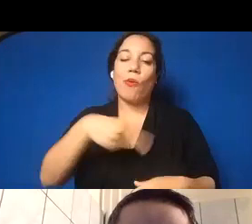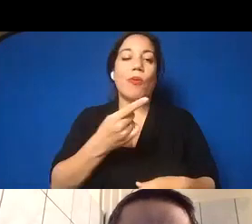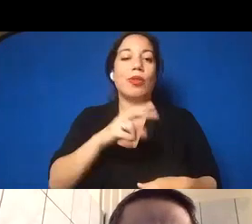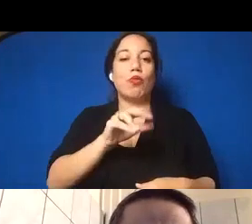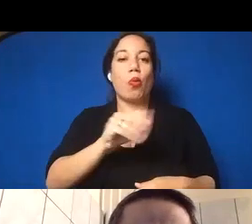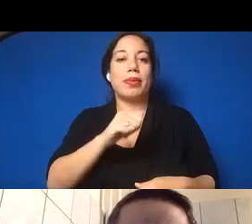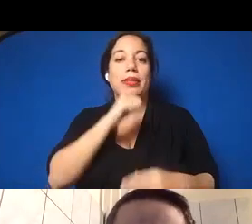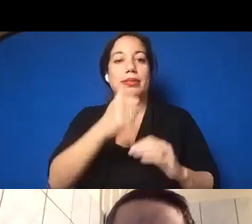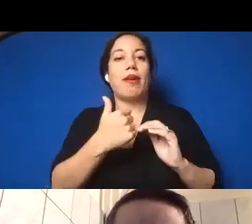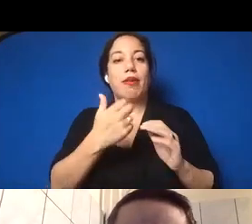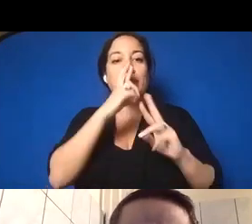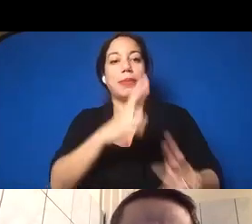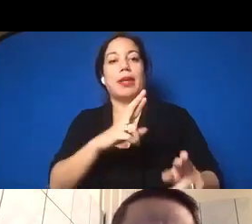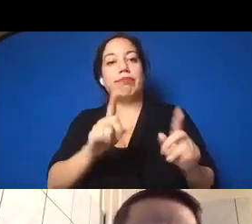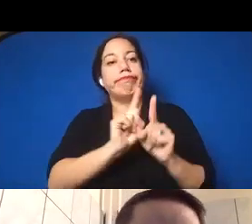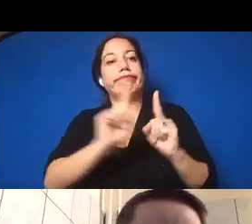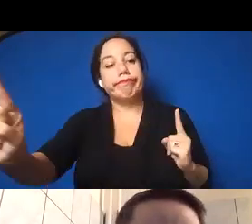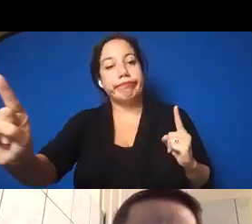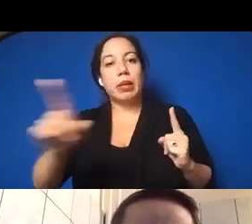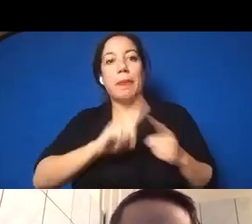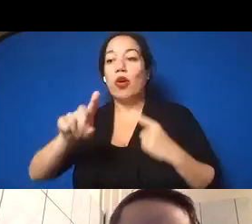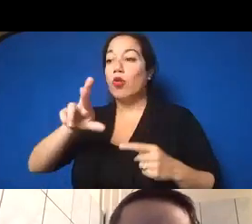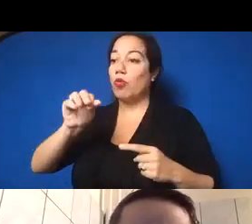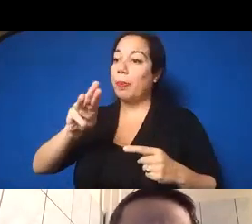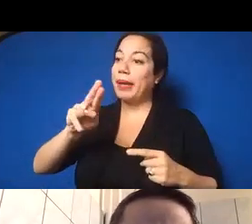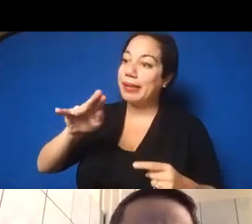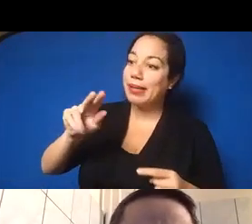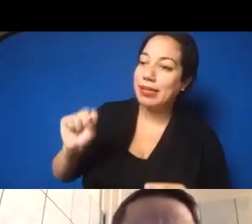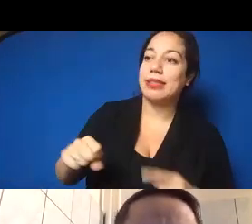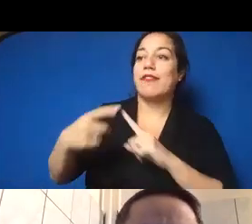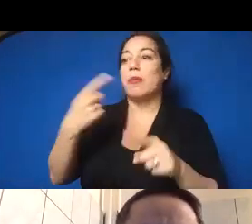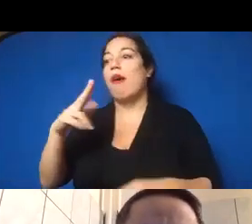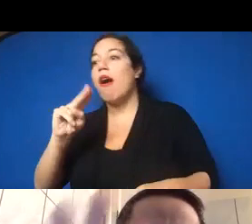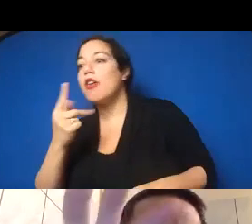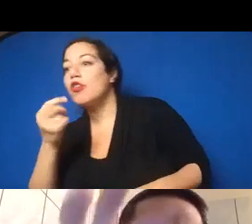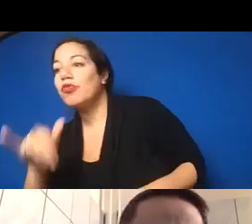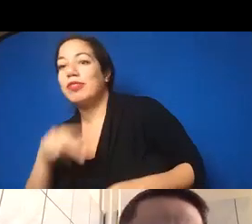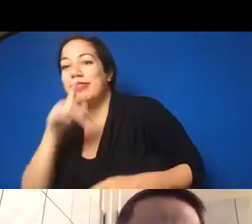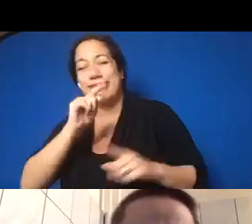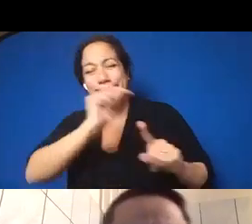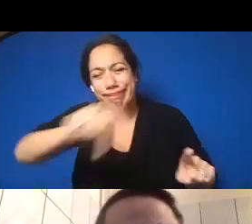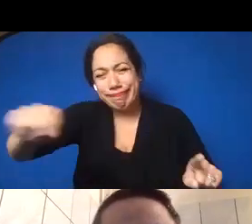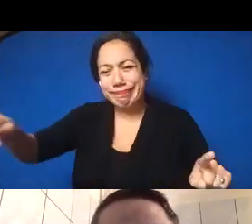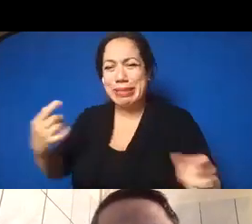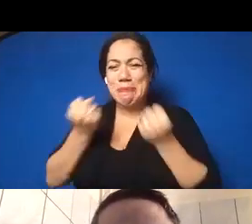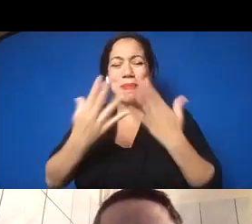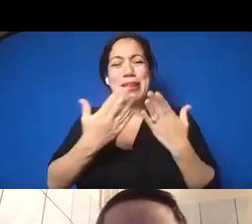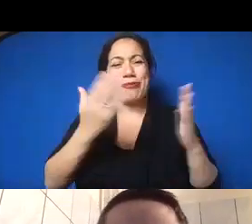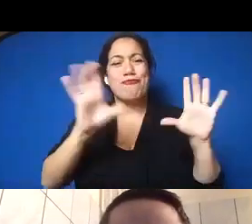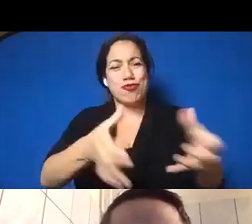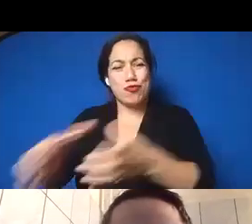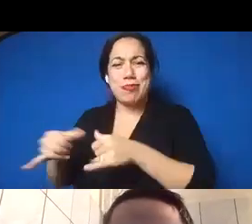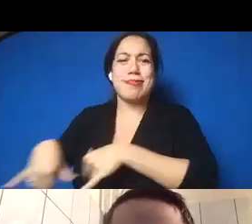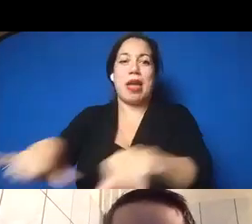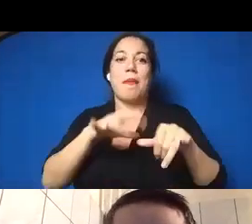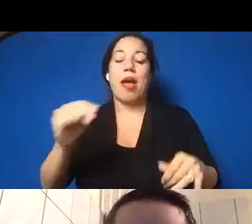the social measures, it's also Romanians, it's also Hungarians or other groups. It's just that they put a focus on Roma and they make it a racial